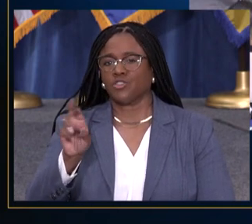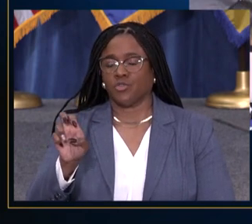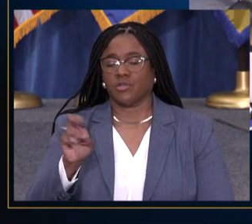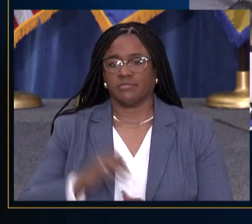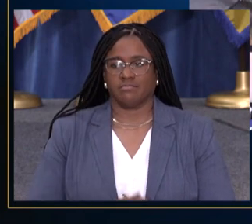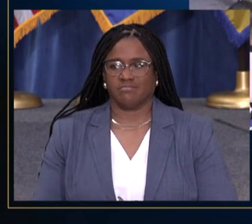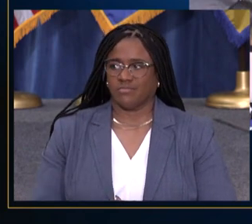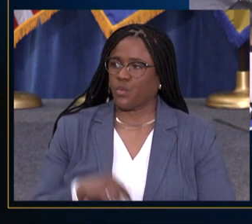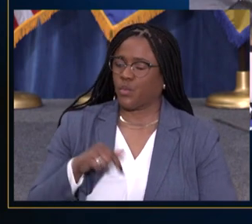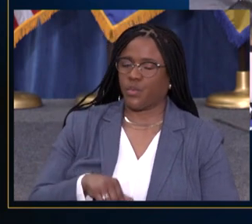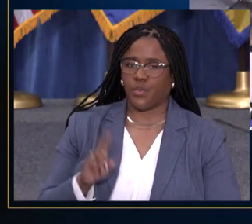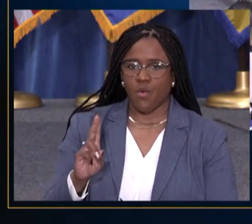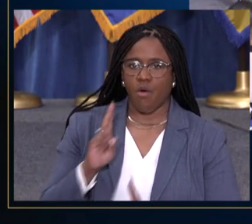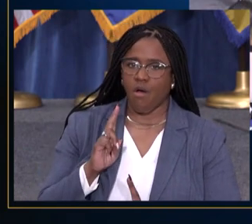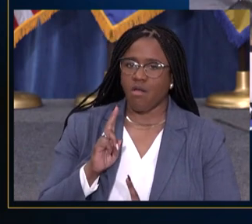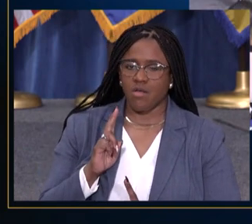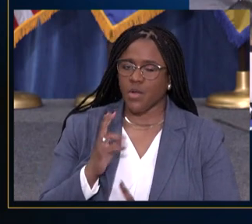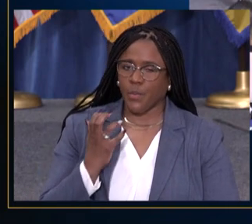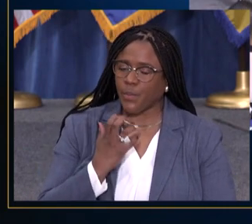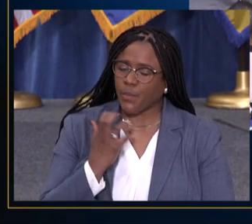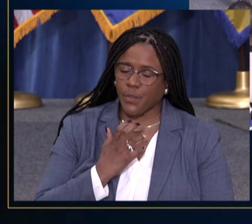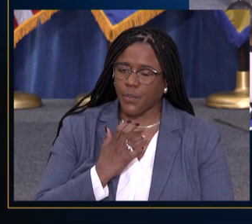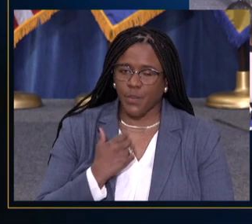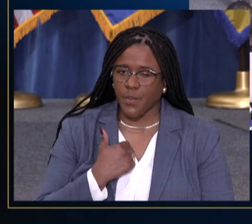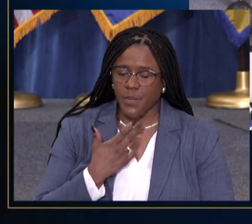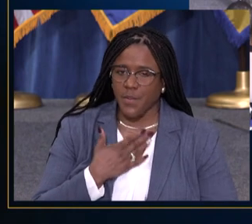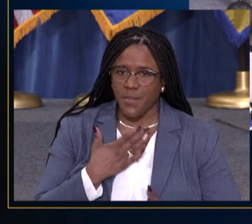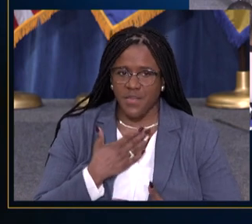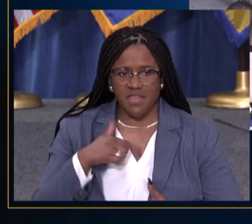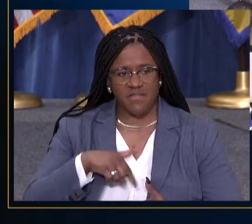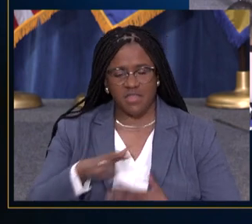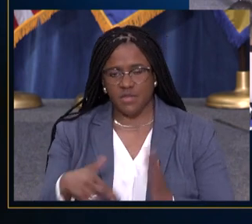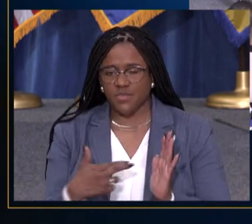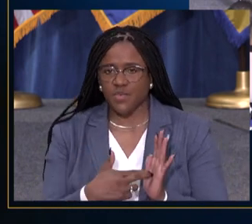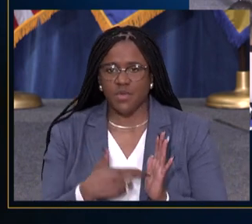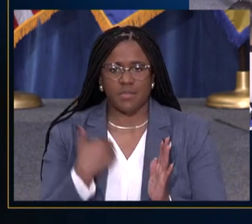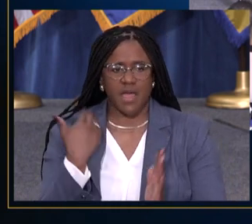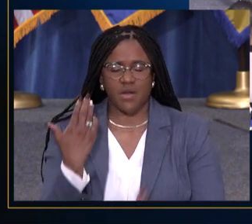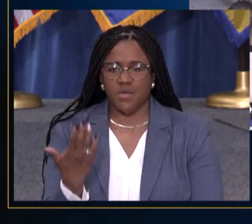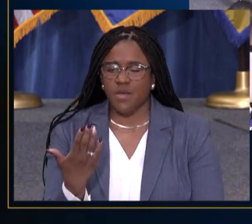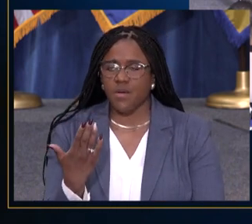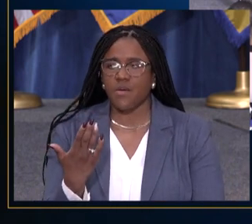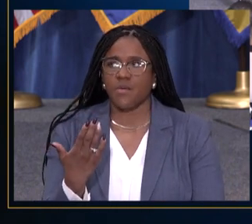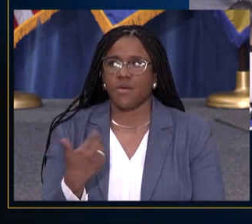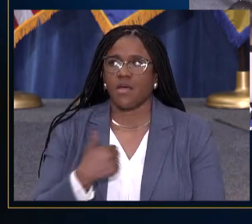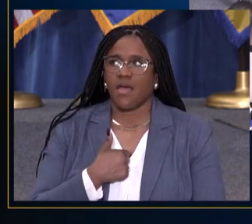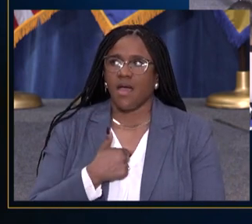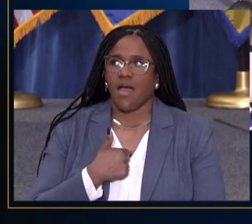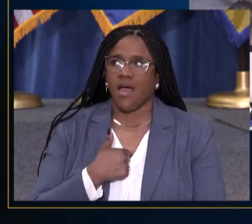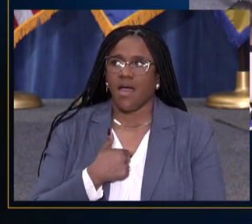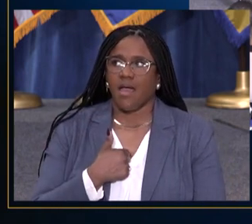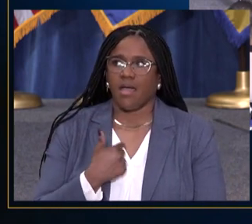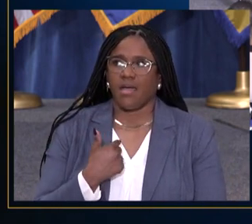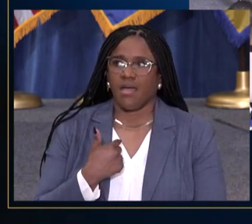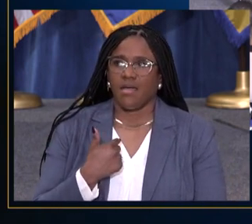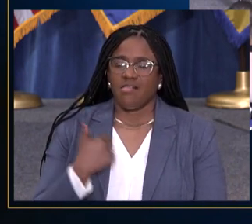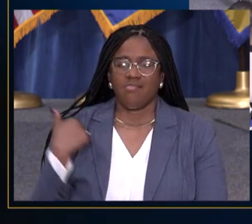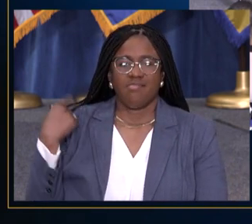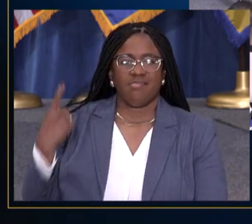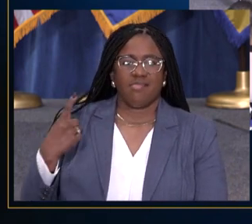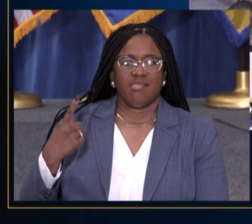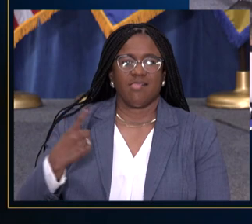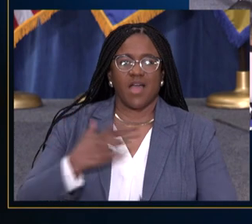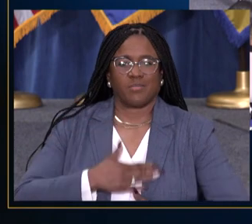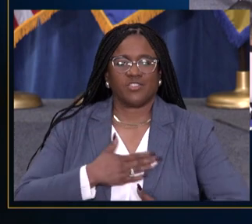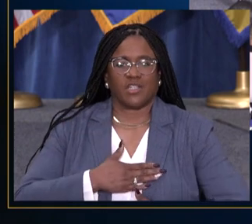and a privilege to be in it, and I don't know that I had appreciated